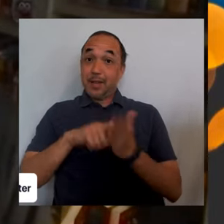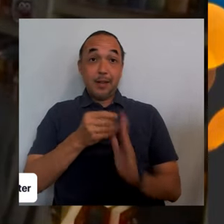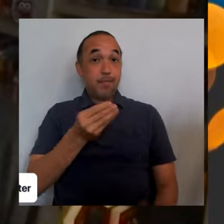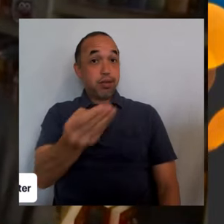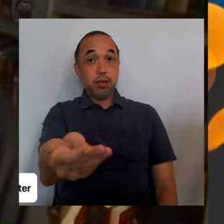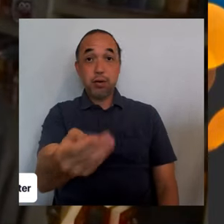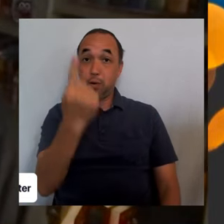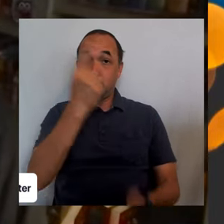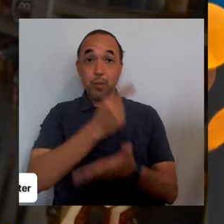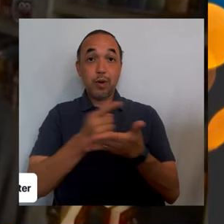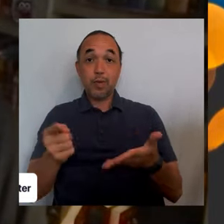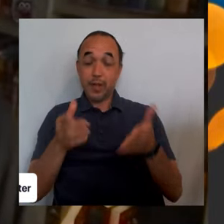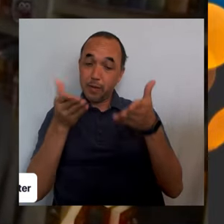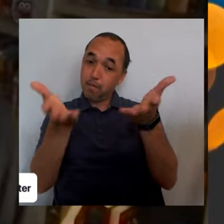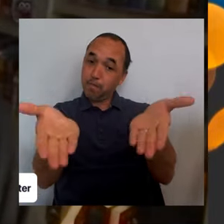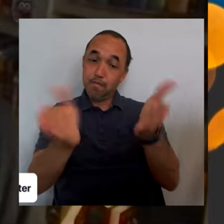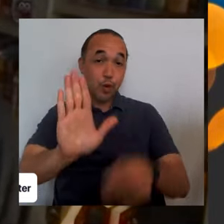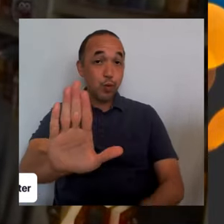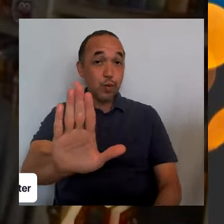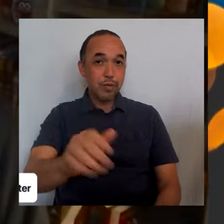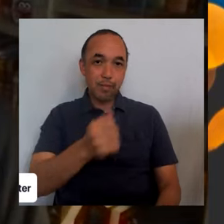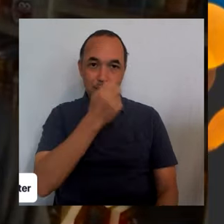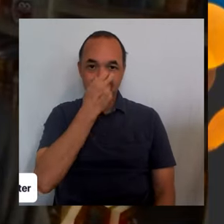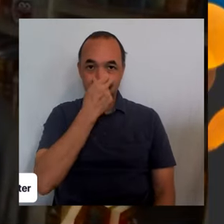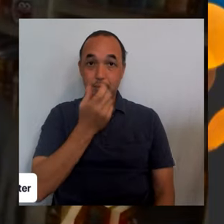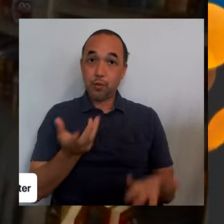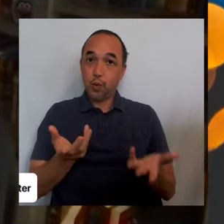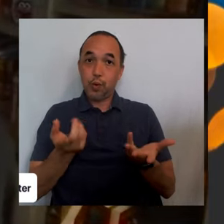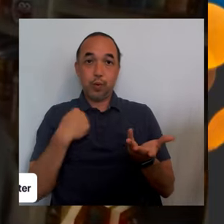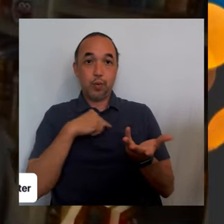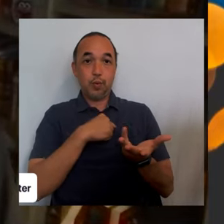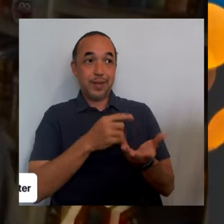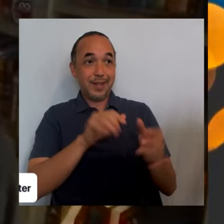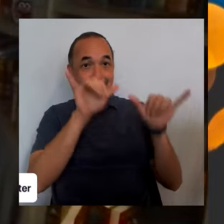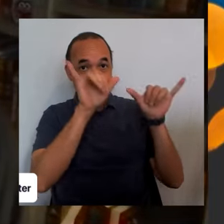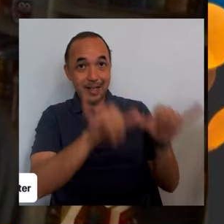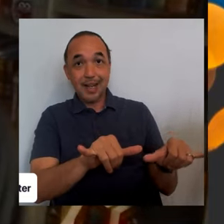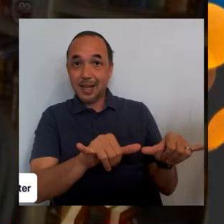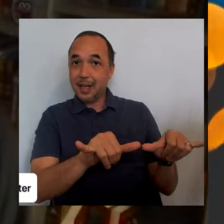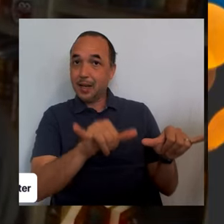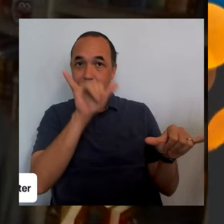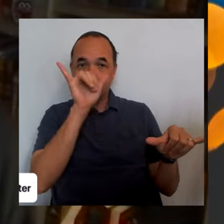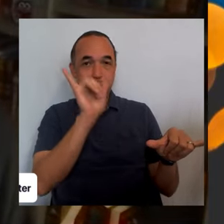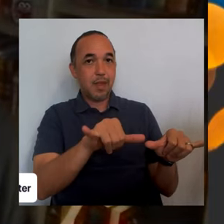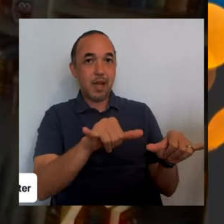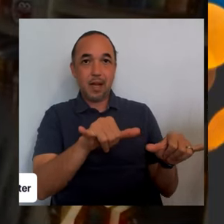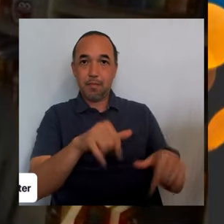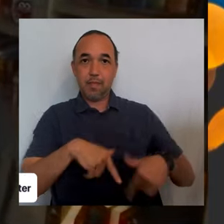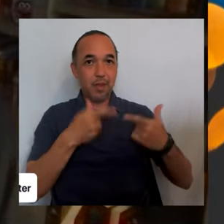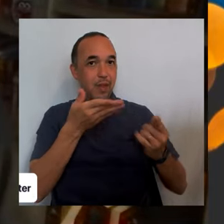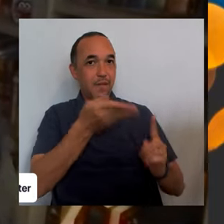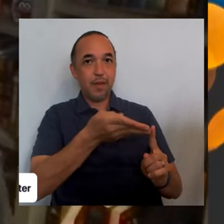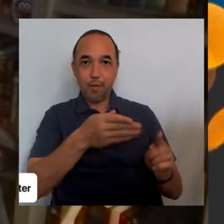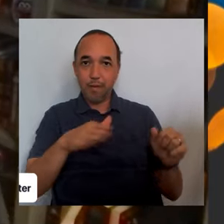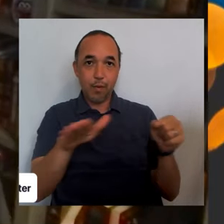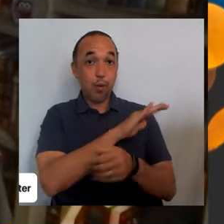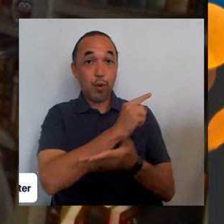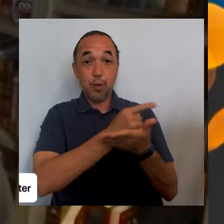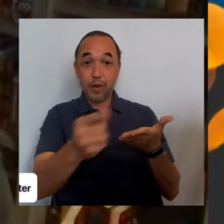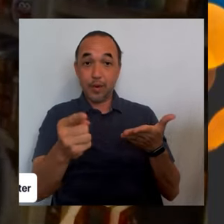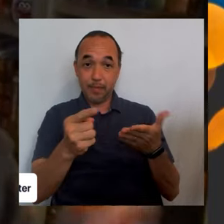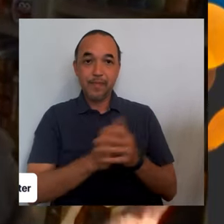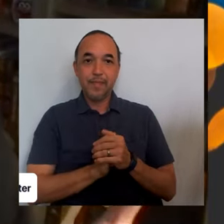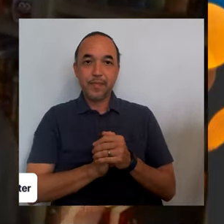She said, I won't be back. So we actually stayed in that mansion that whole week and investigated. Of course, on the